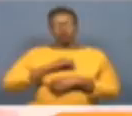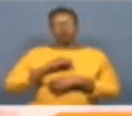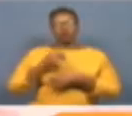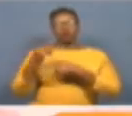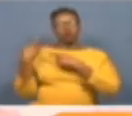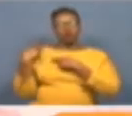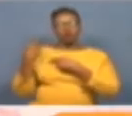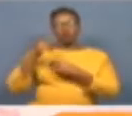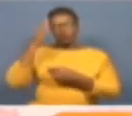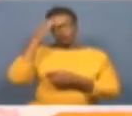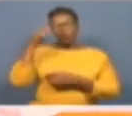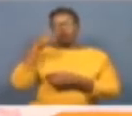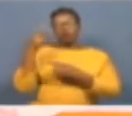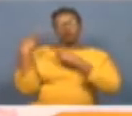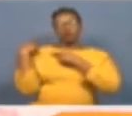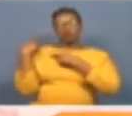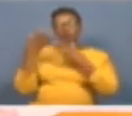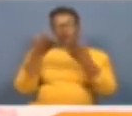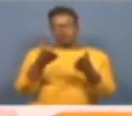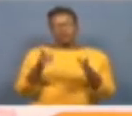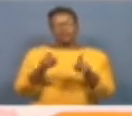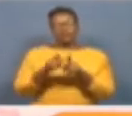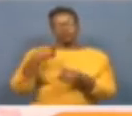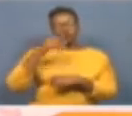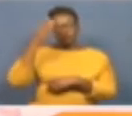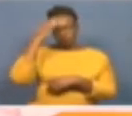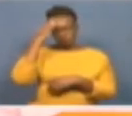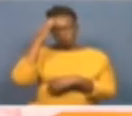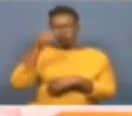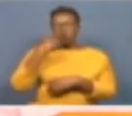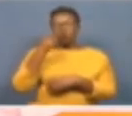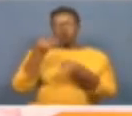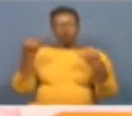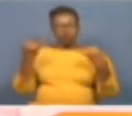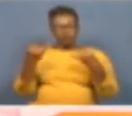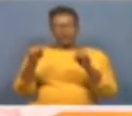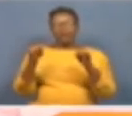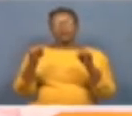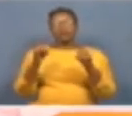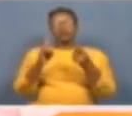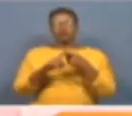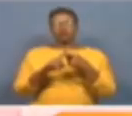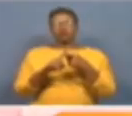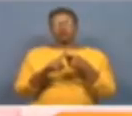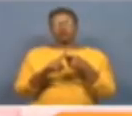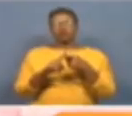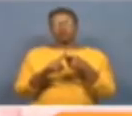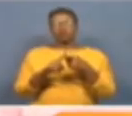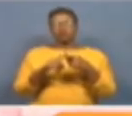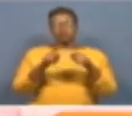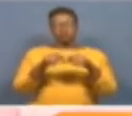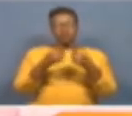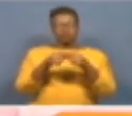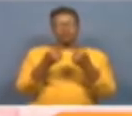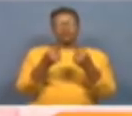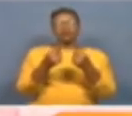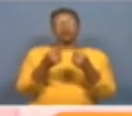who is behind this and we know who is trying to bring in the governor in this process.